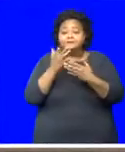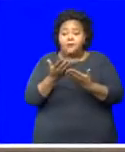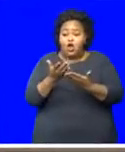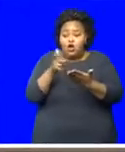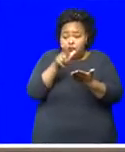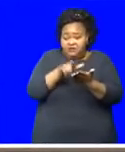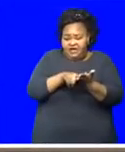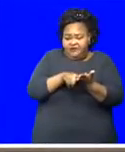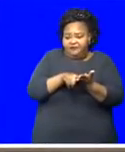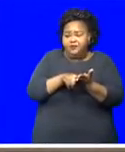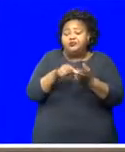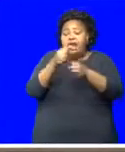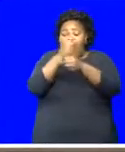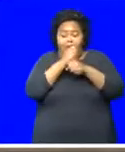lo mthetho lokhona